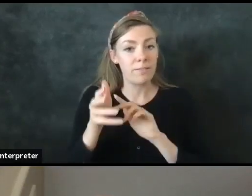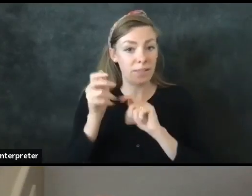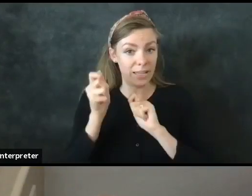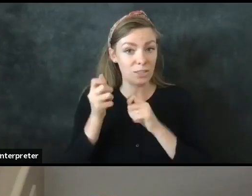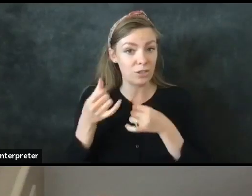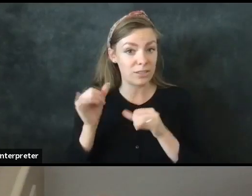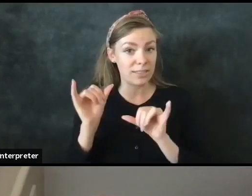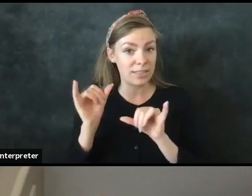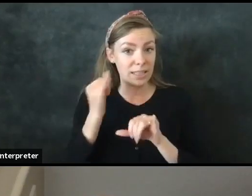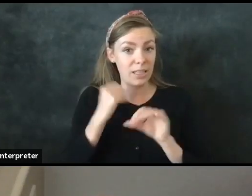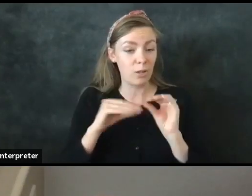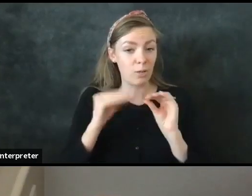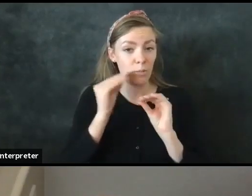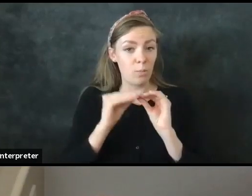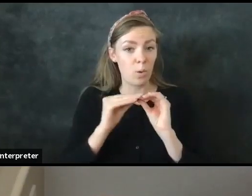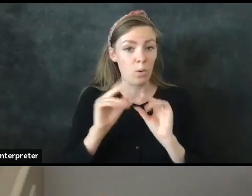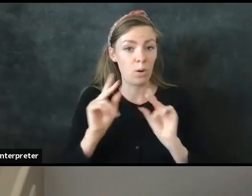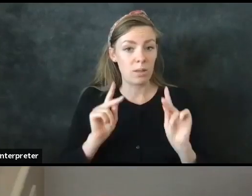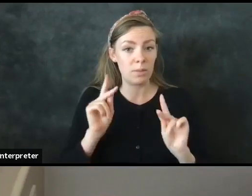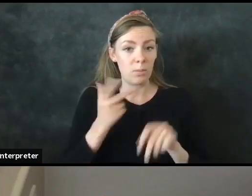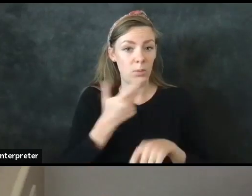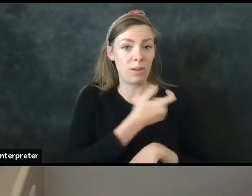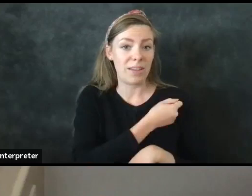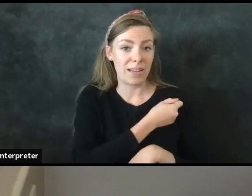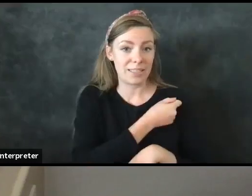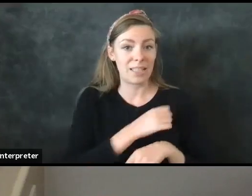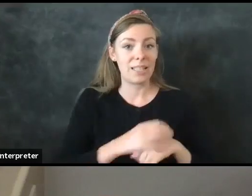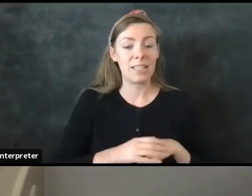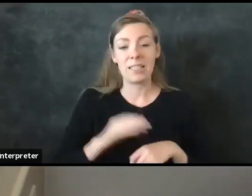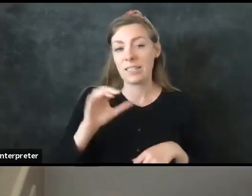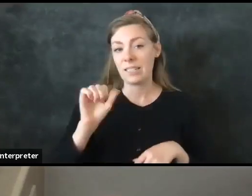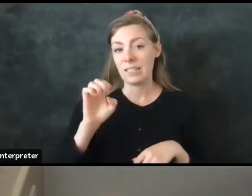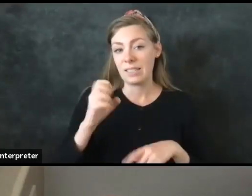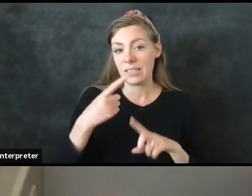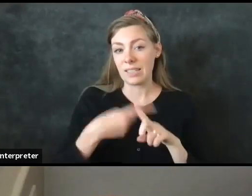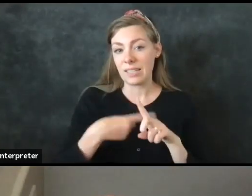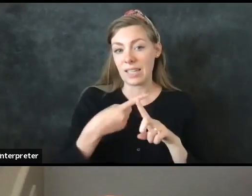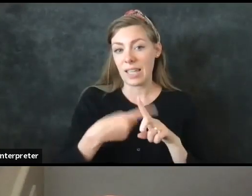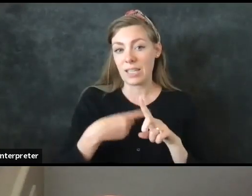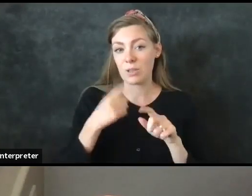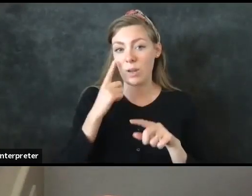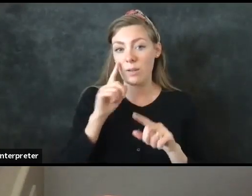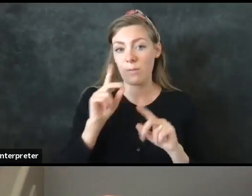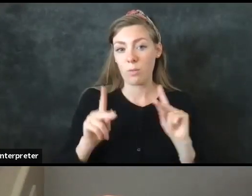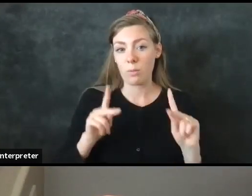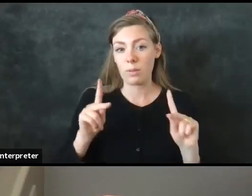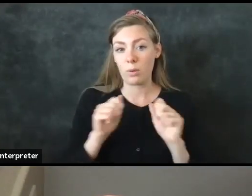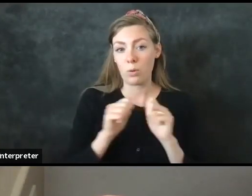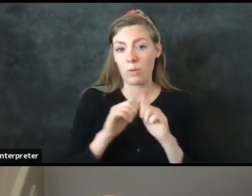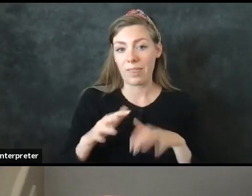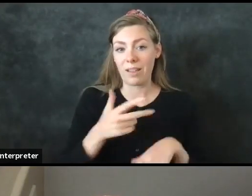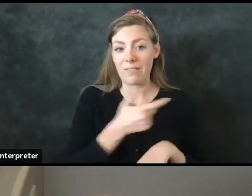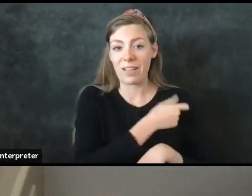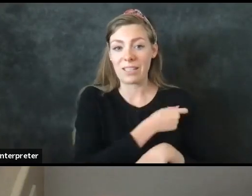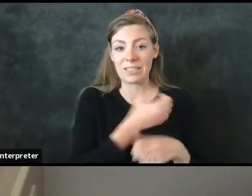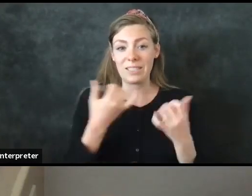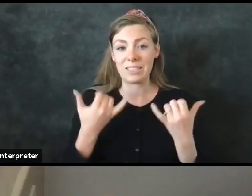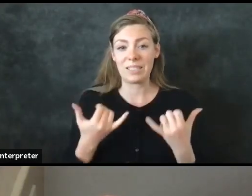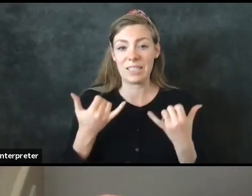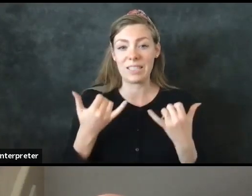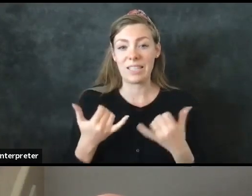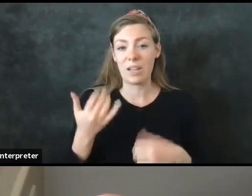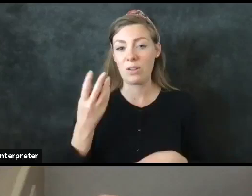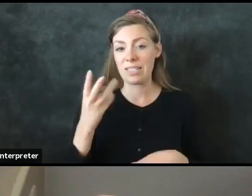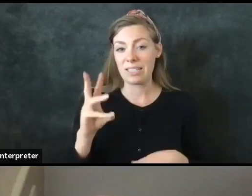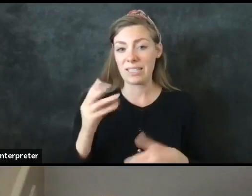if more people were vaccinated. The case rate among unvaccinated is now 16